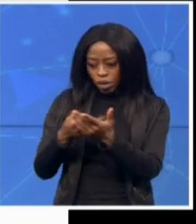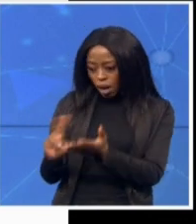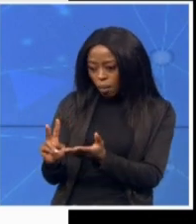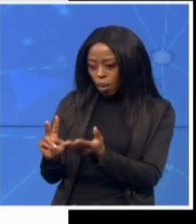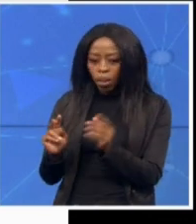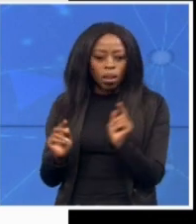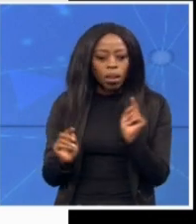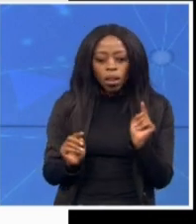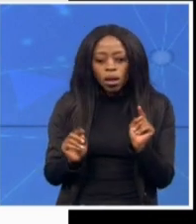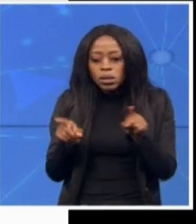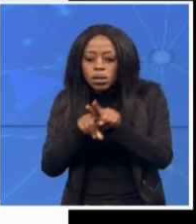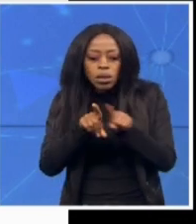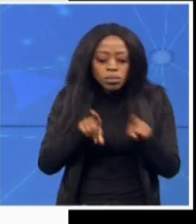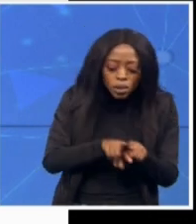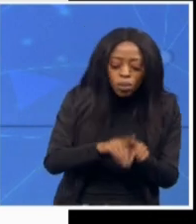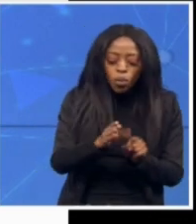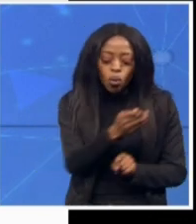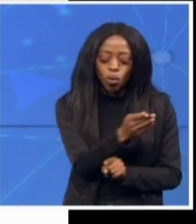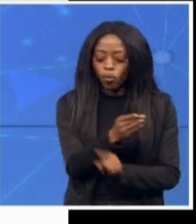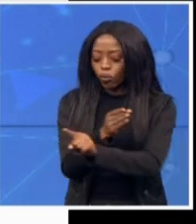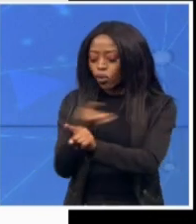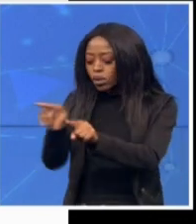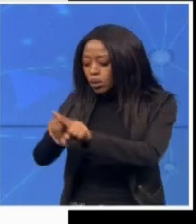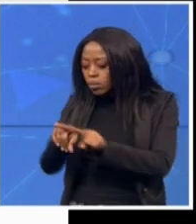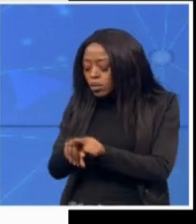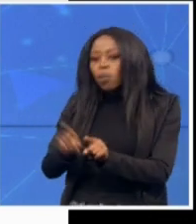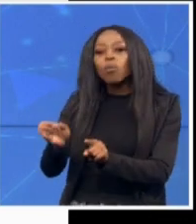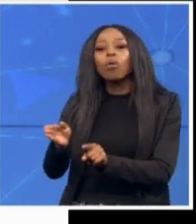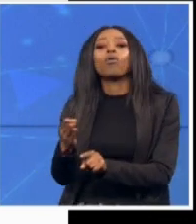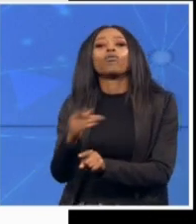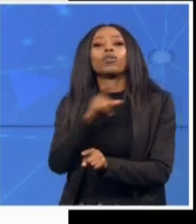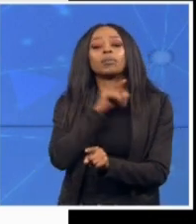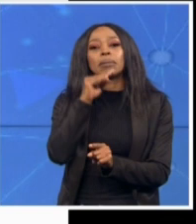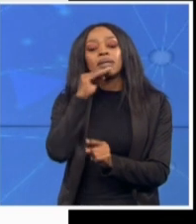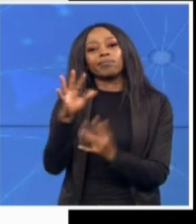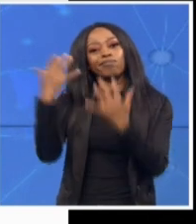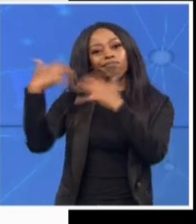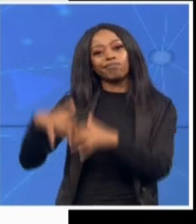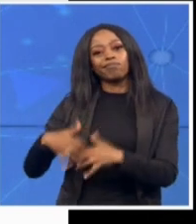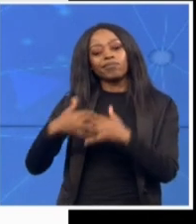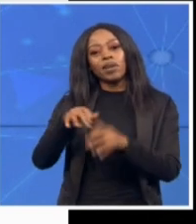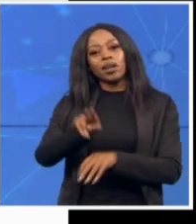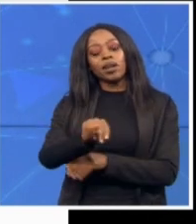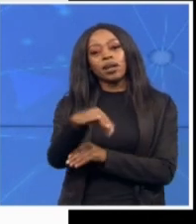laboratories, consolidated data from NICD, and there's normally some differences